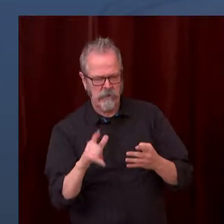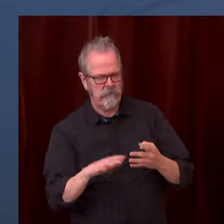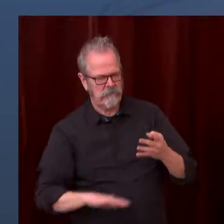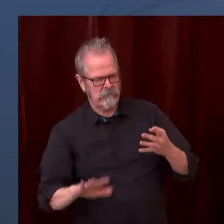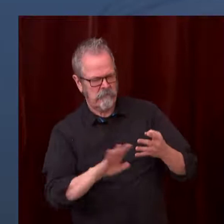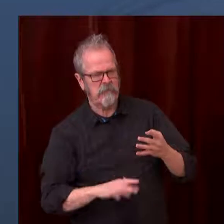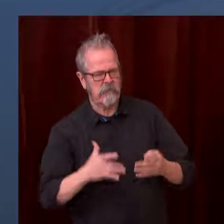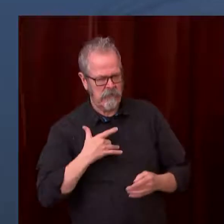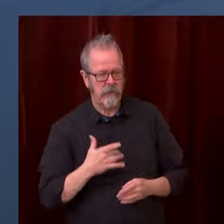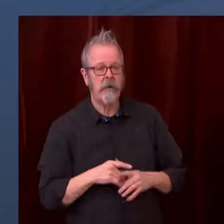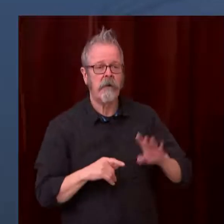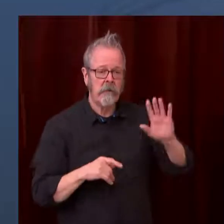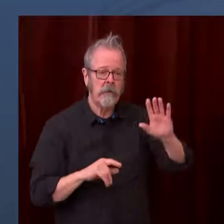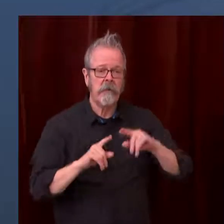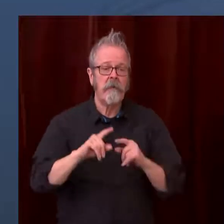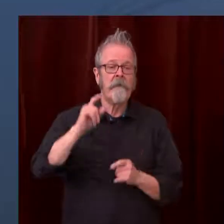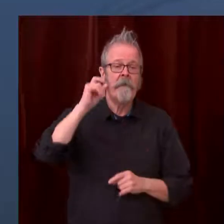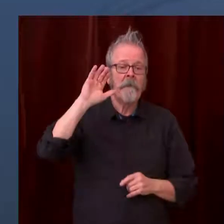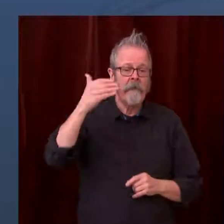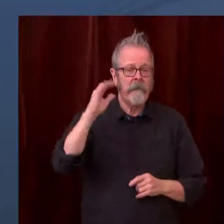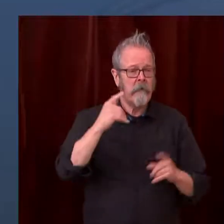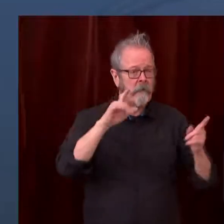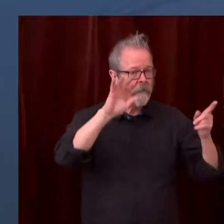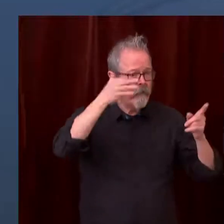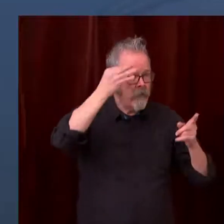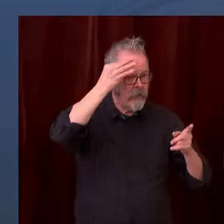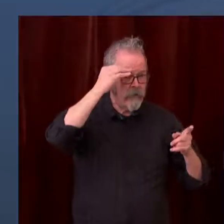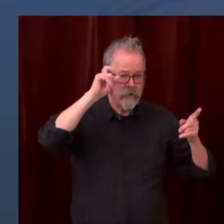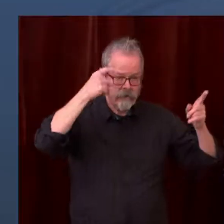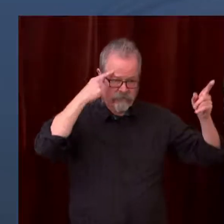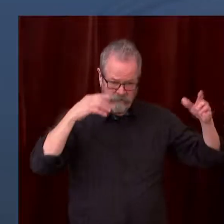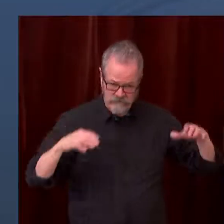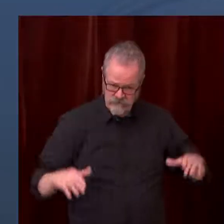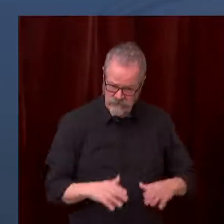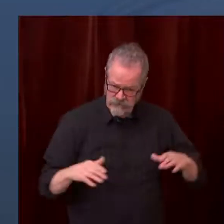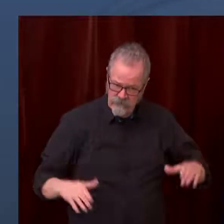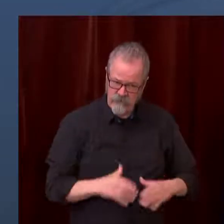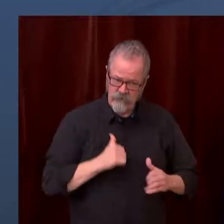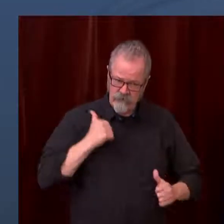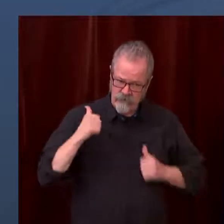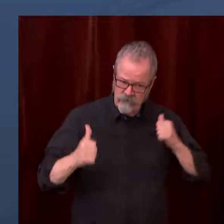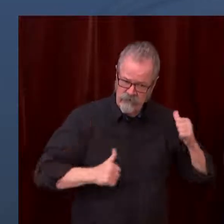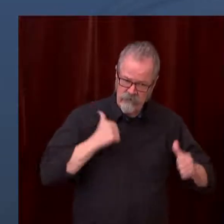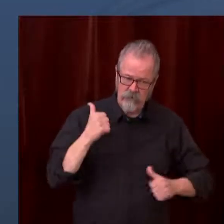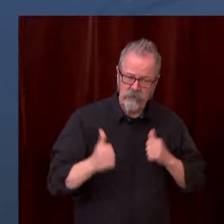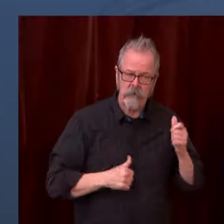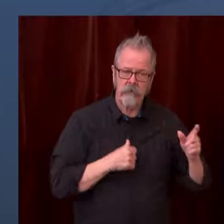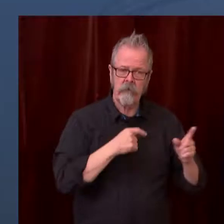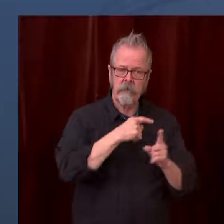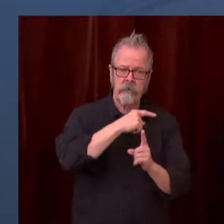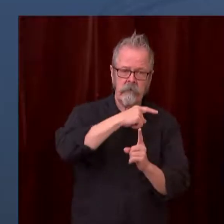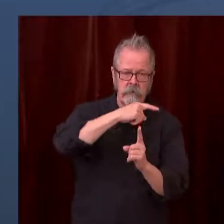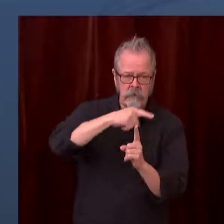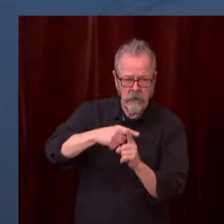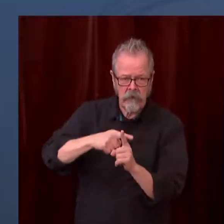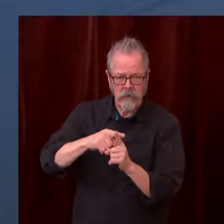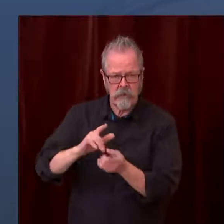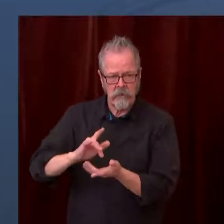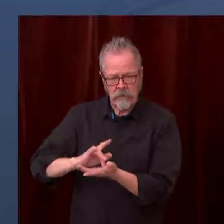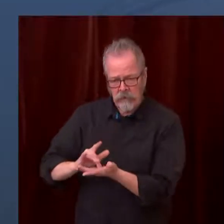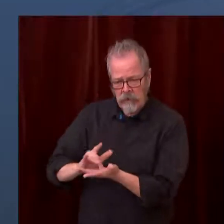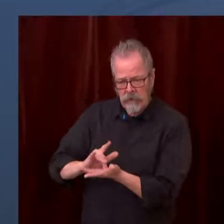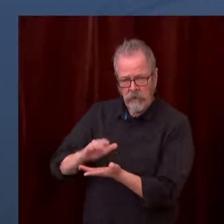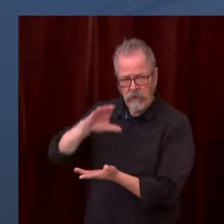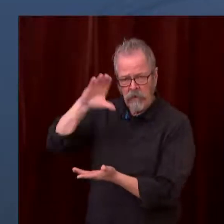supplies. I had a discussion with the CEO of Pfizer day before yesterday, who gave us